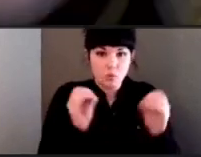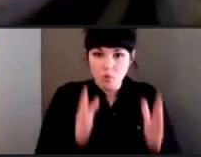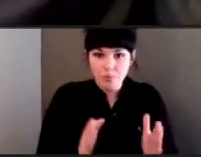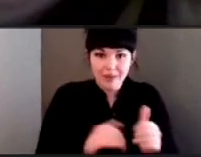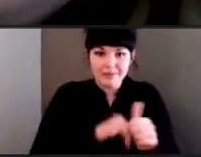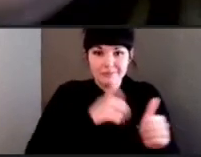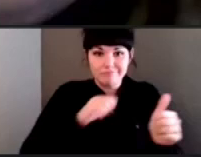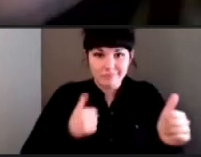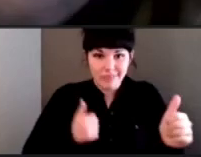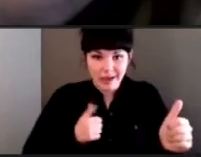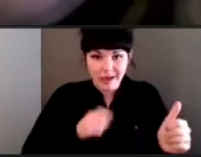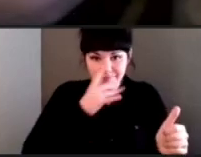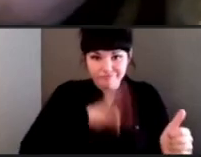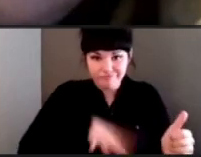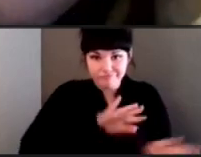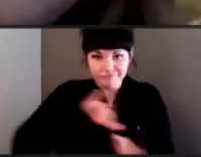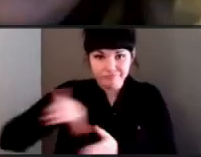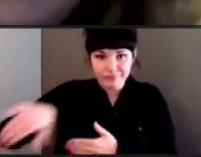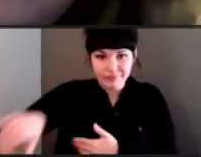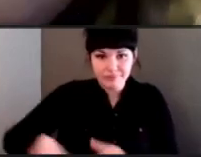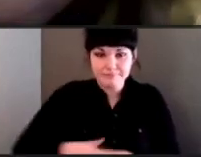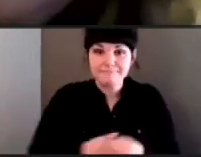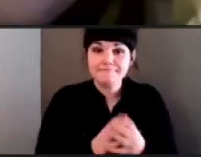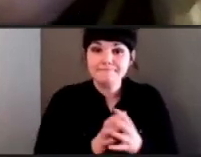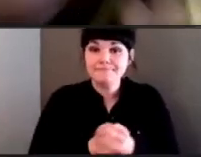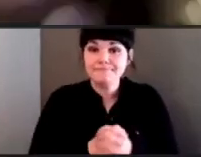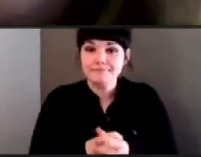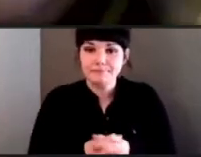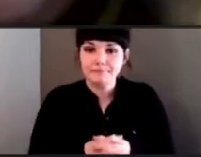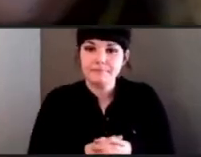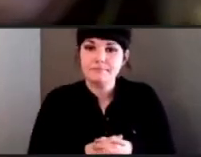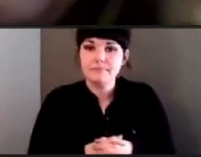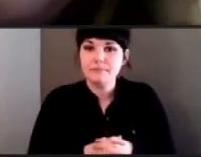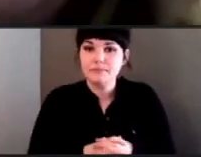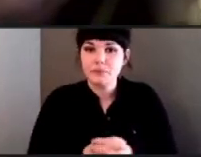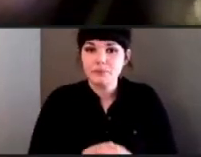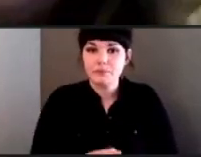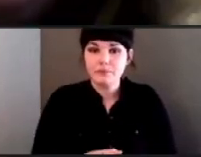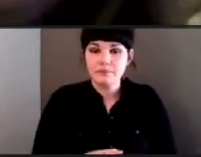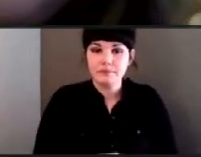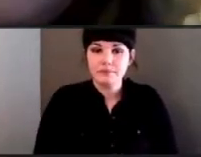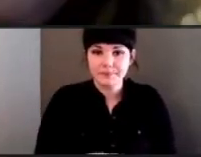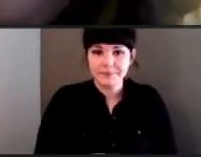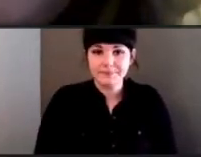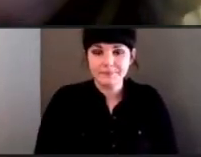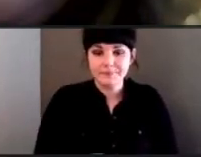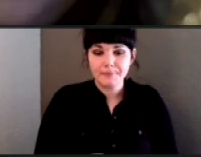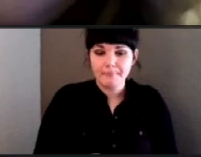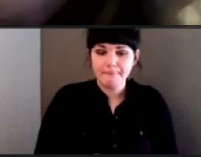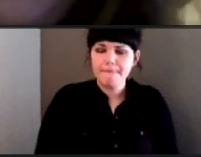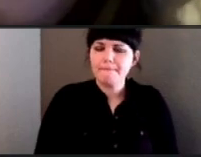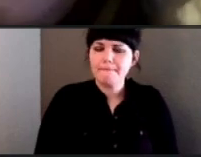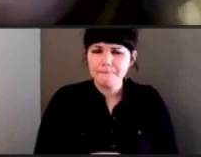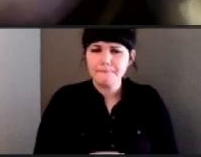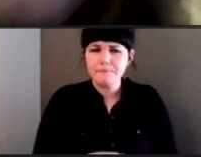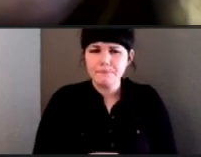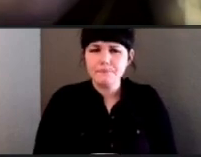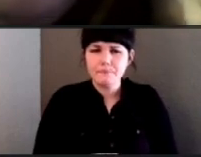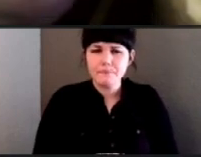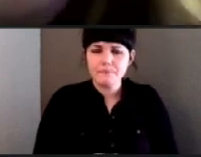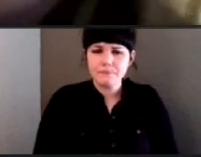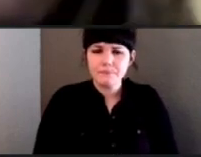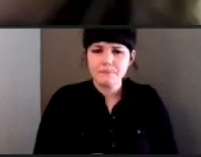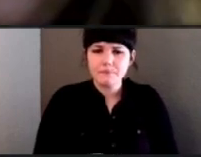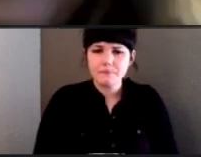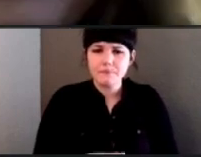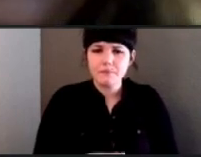Great. And if for some reason, you know, some of the systems that you've put in place are,